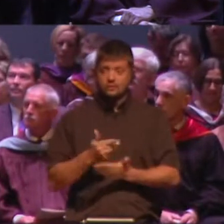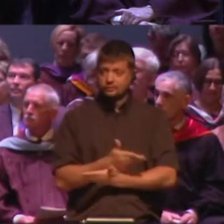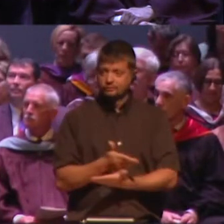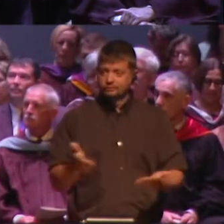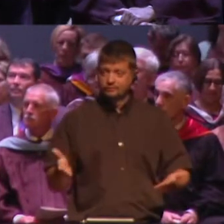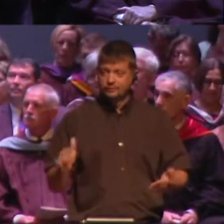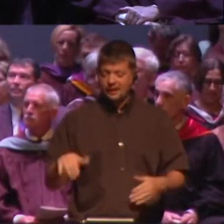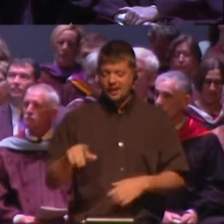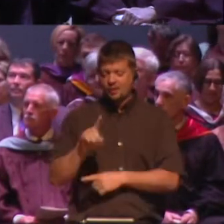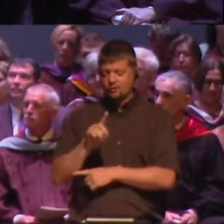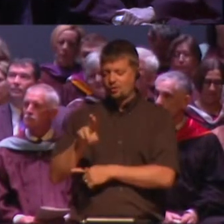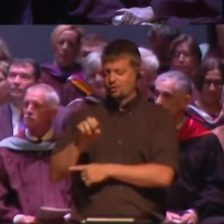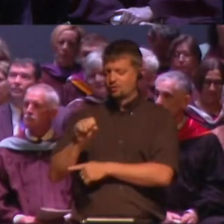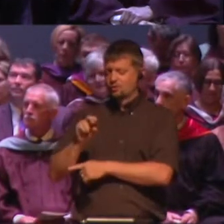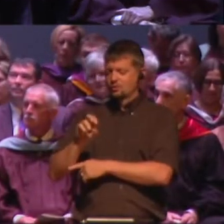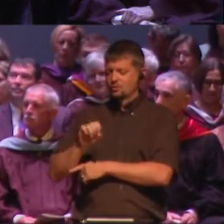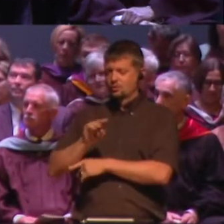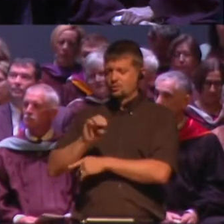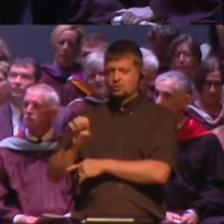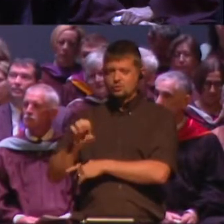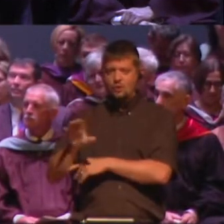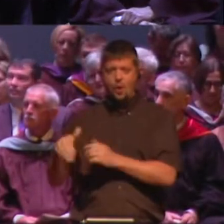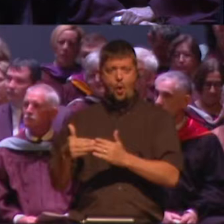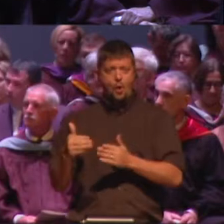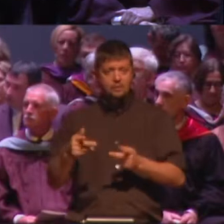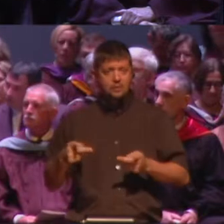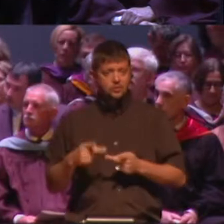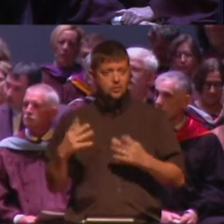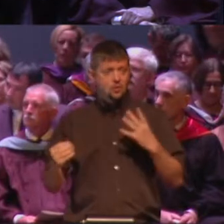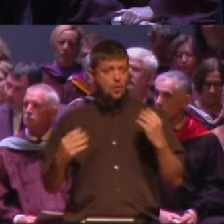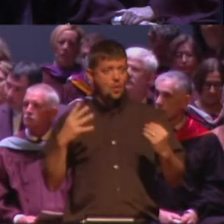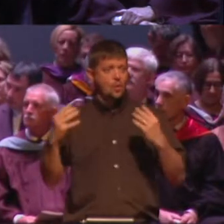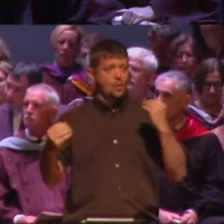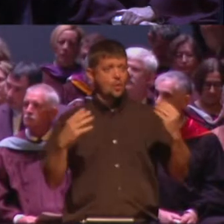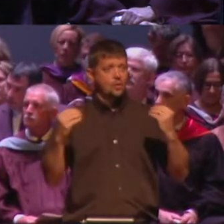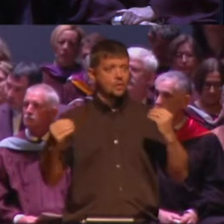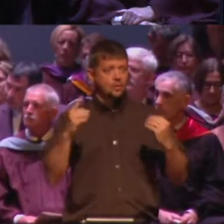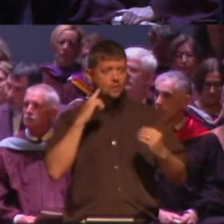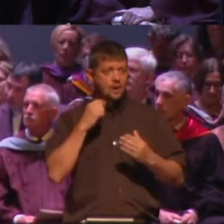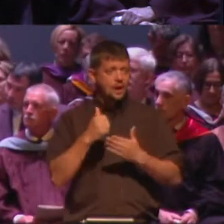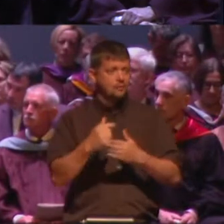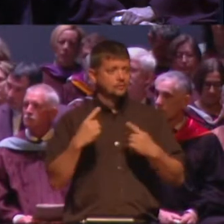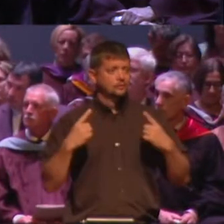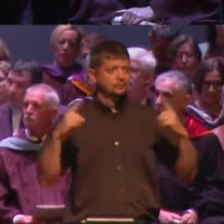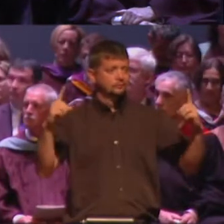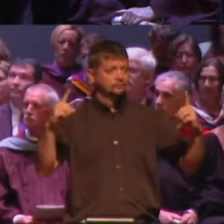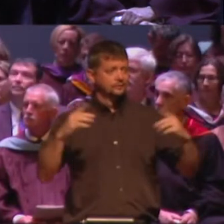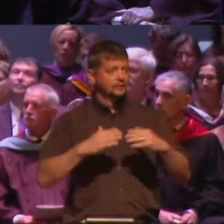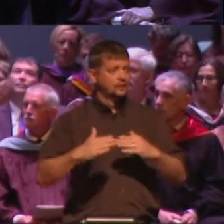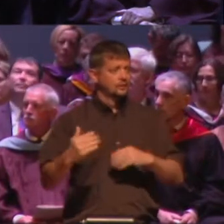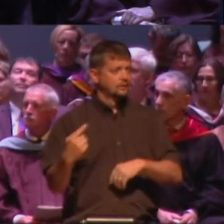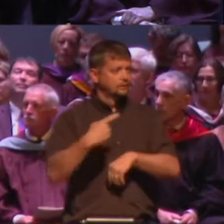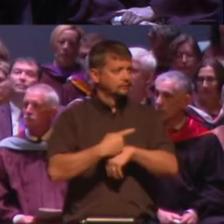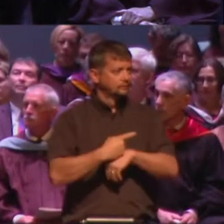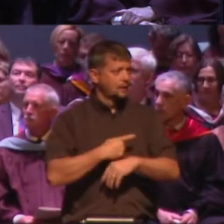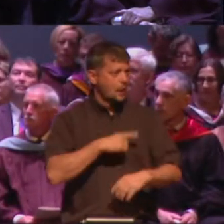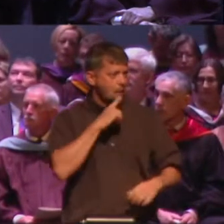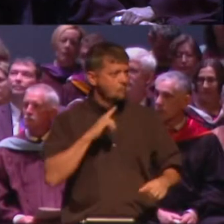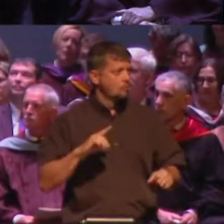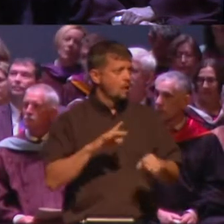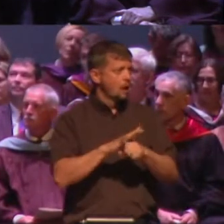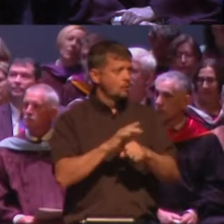from Dr. Seuss's, "Oh, the places you go," will serve you well beyond today. And I promise we did